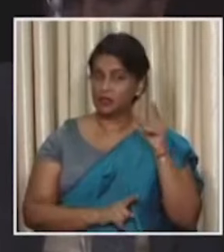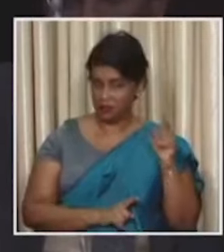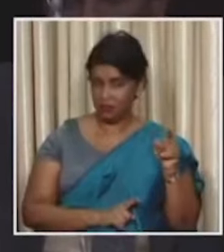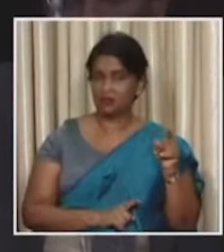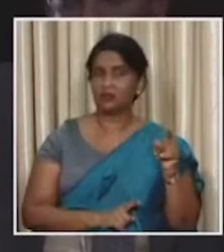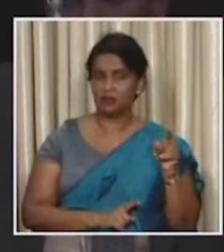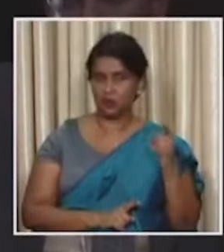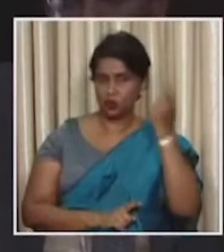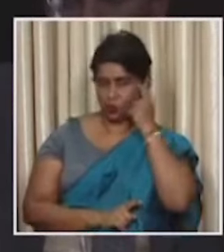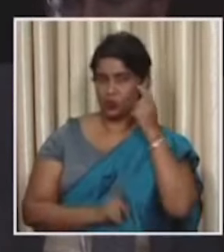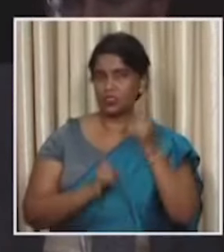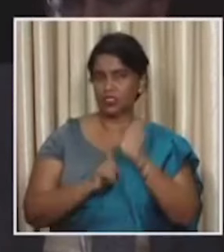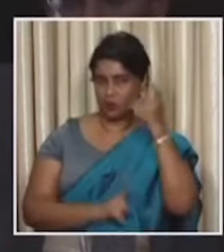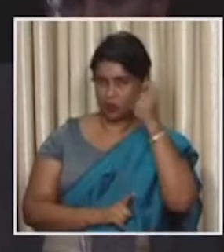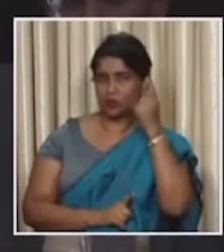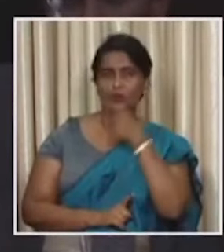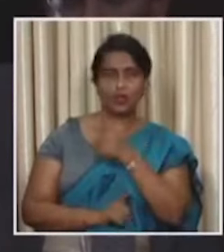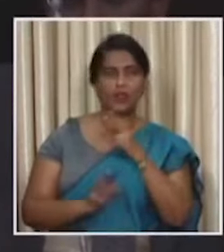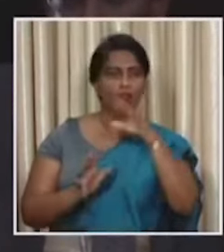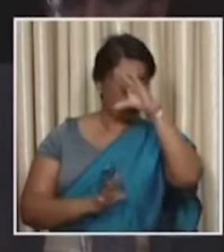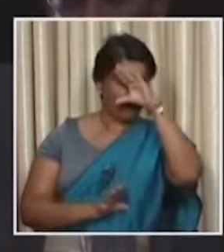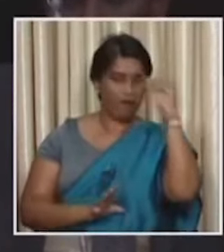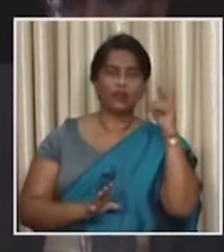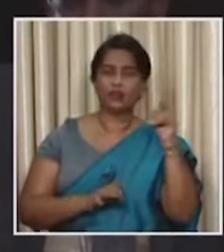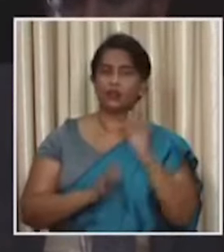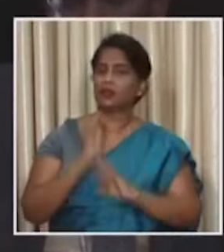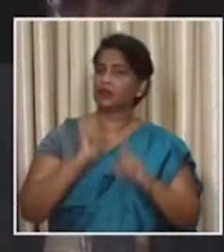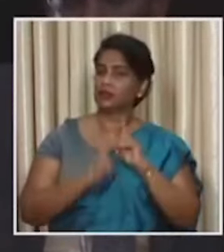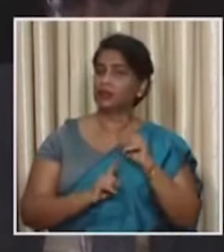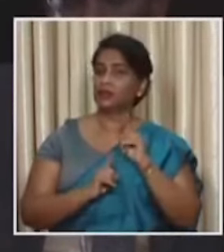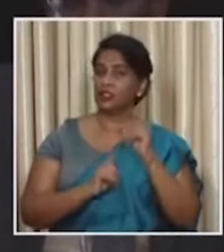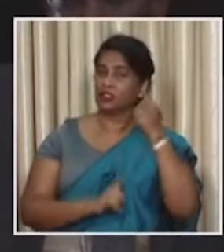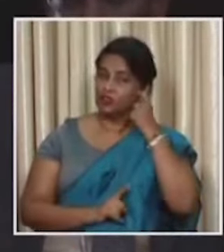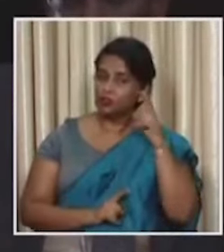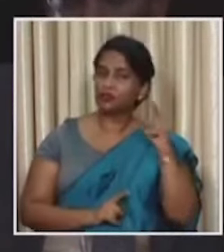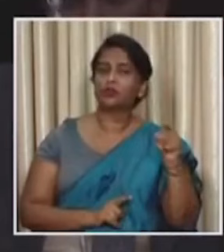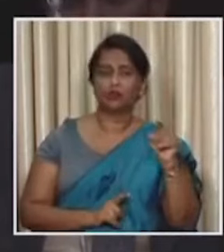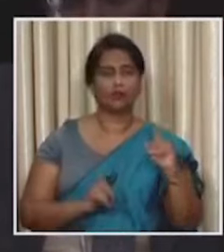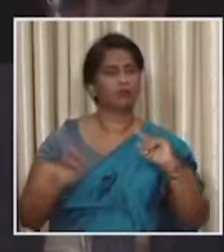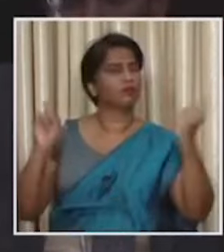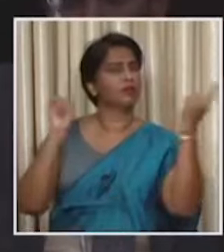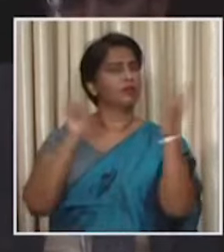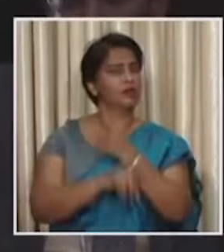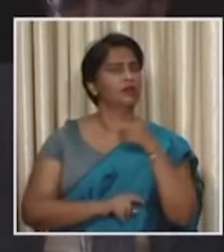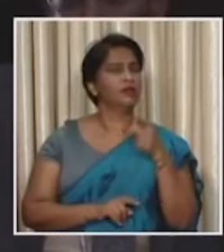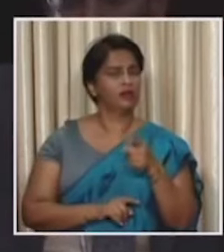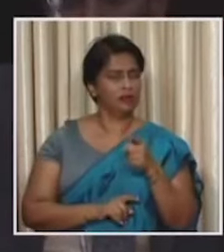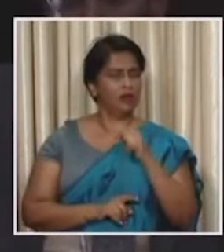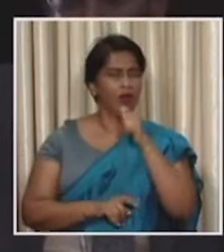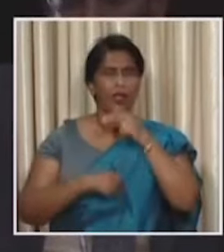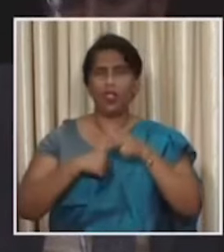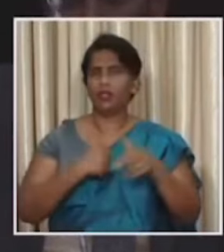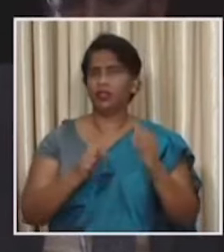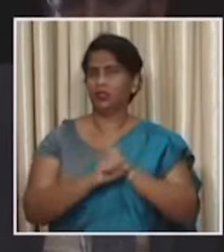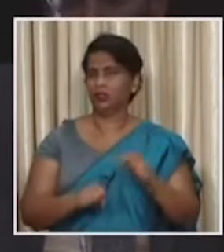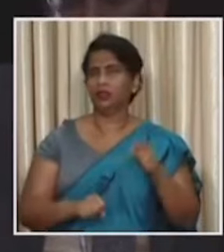Herath knows him. He has been transferred without any reason from the Colombo magazine